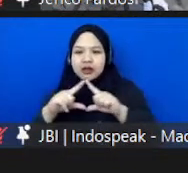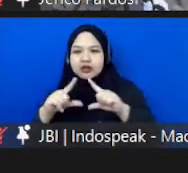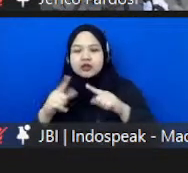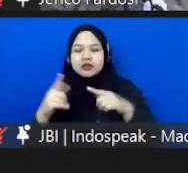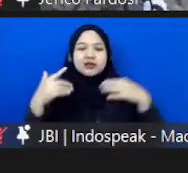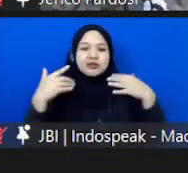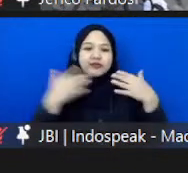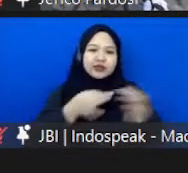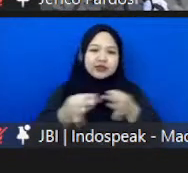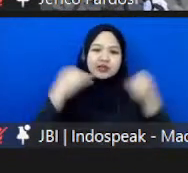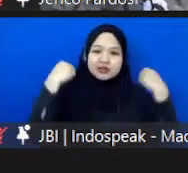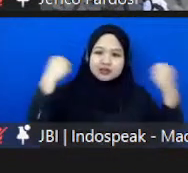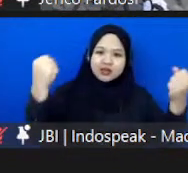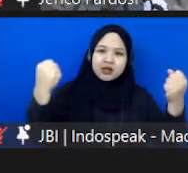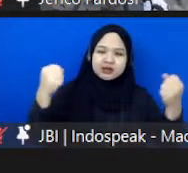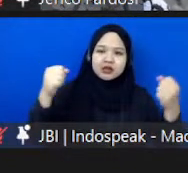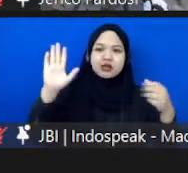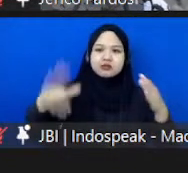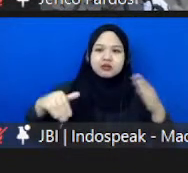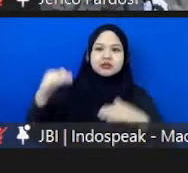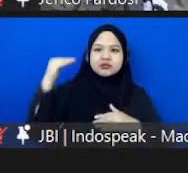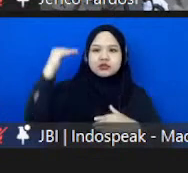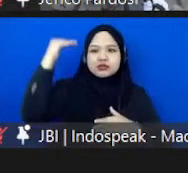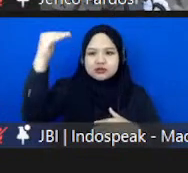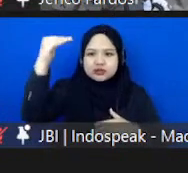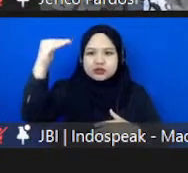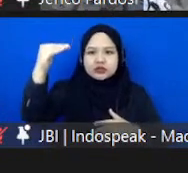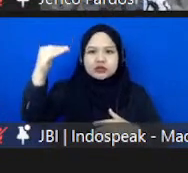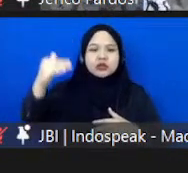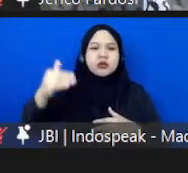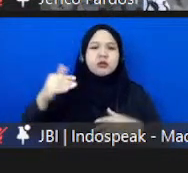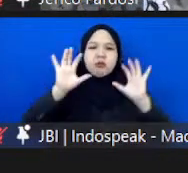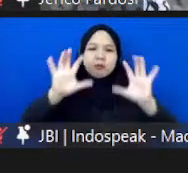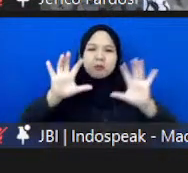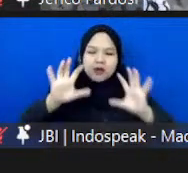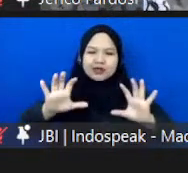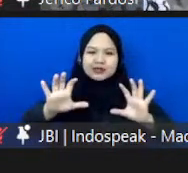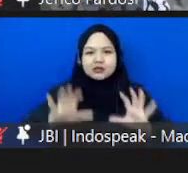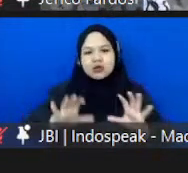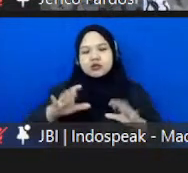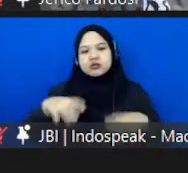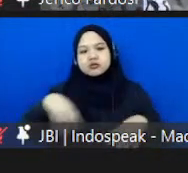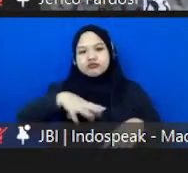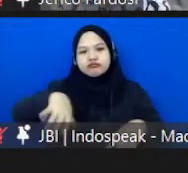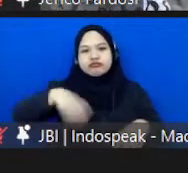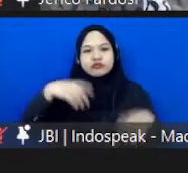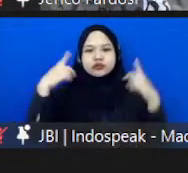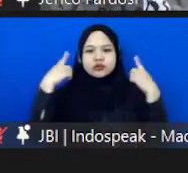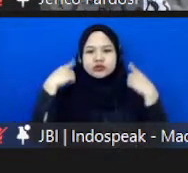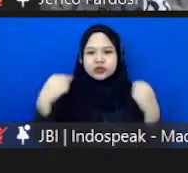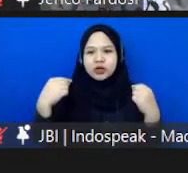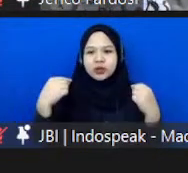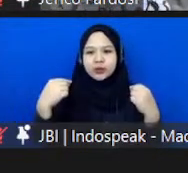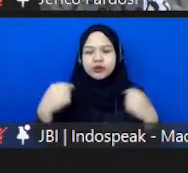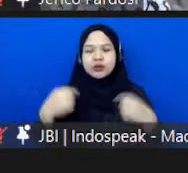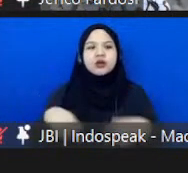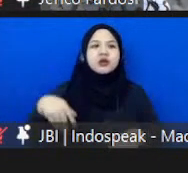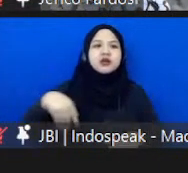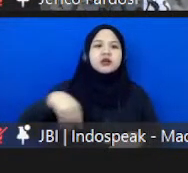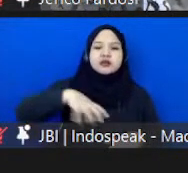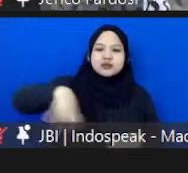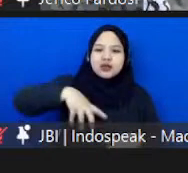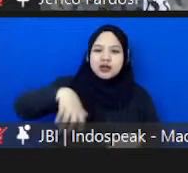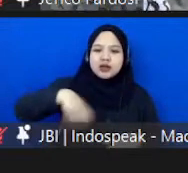facility, still quite high over time in Java area as comparatively in rural, in urban area, not in Java